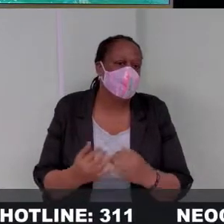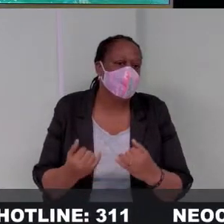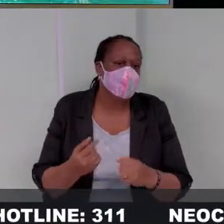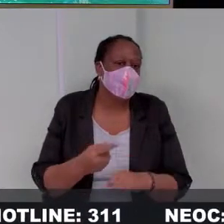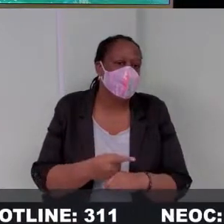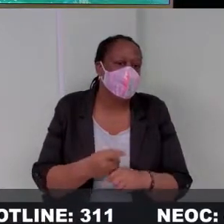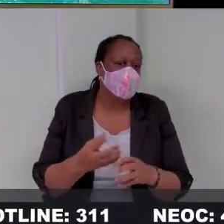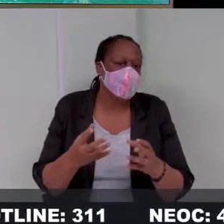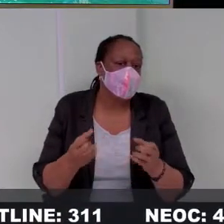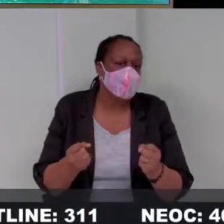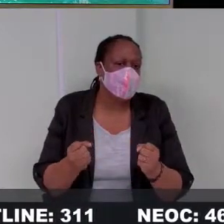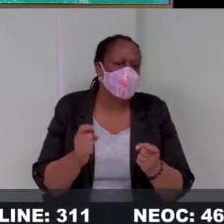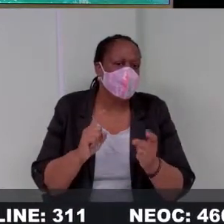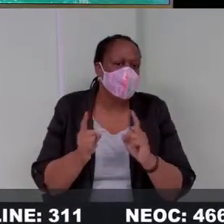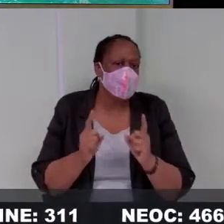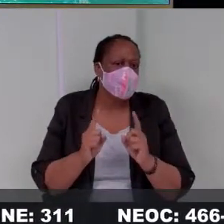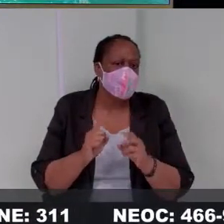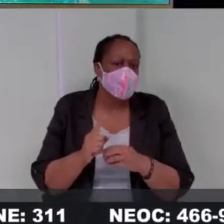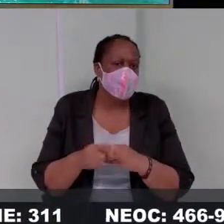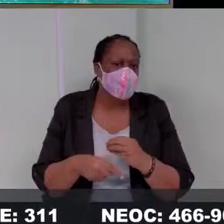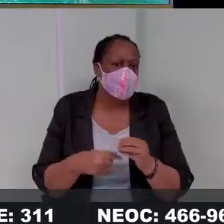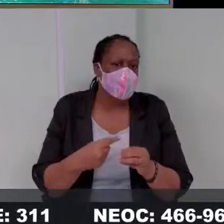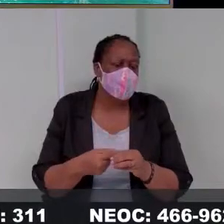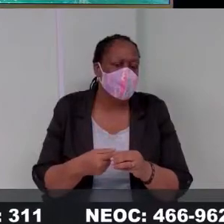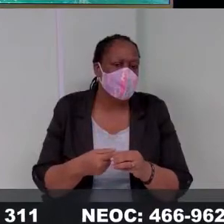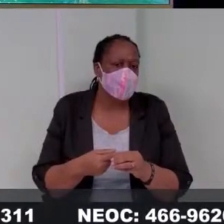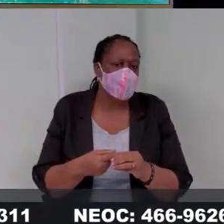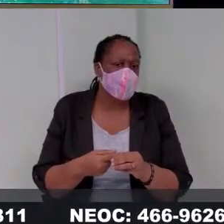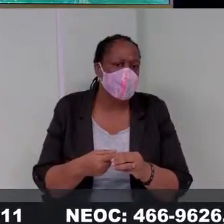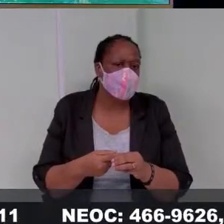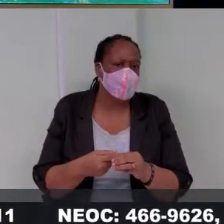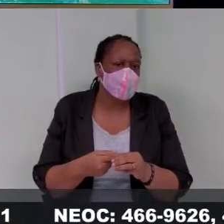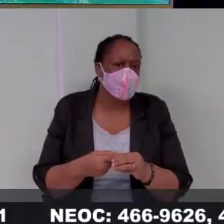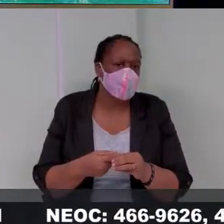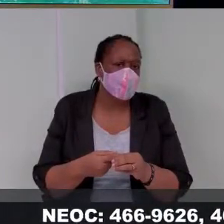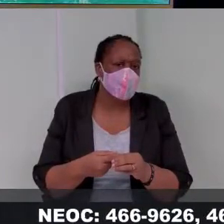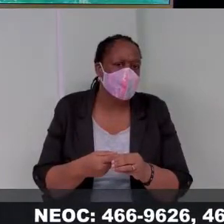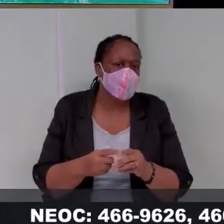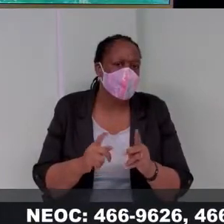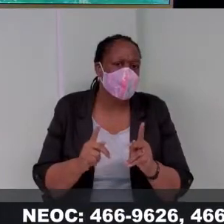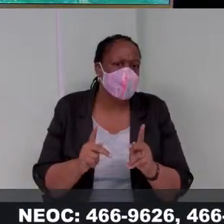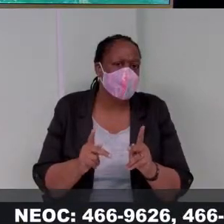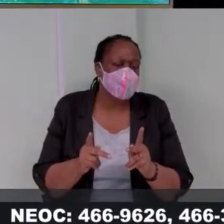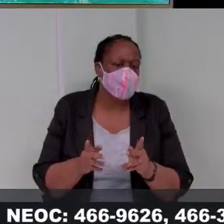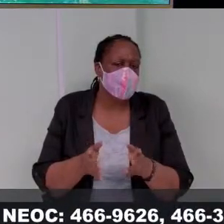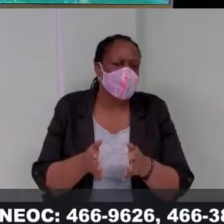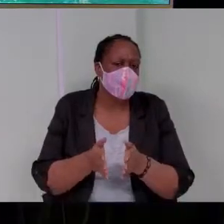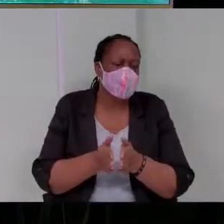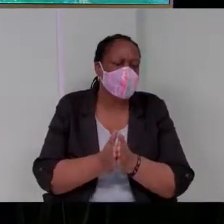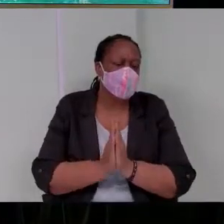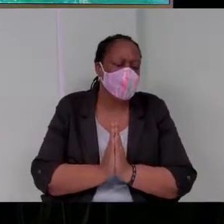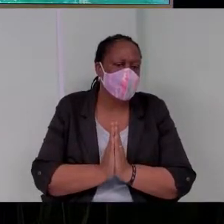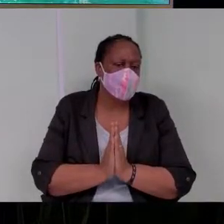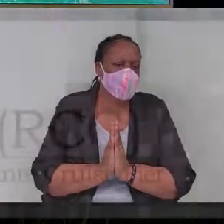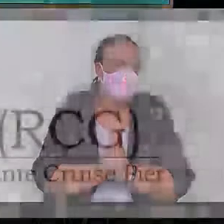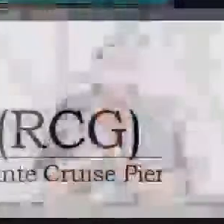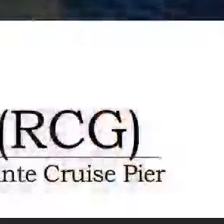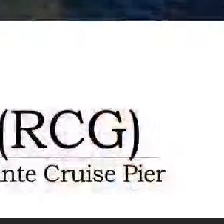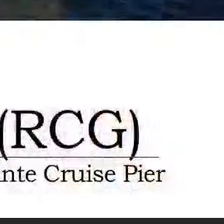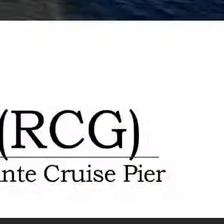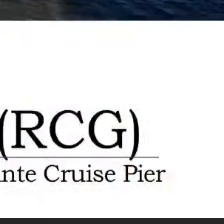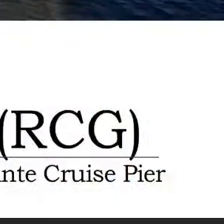highlighting the request that was made by the Royal Caribbean